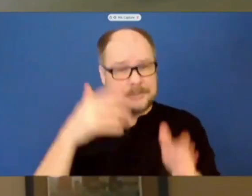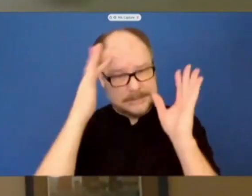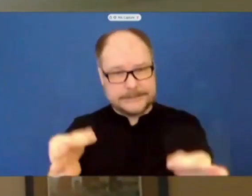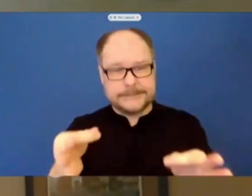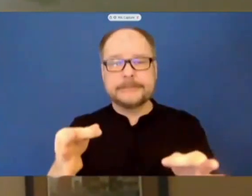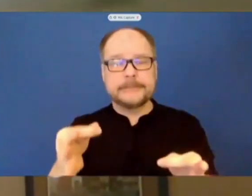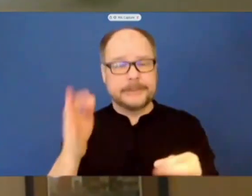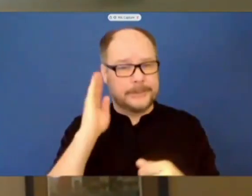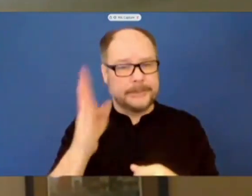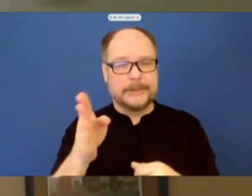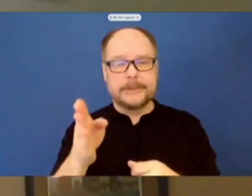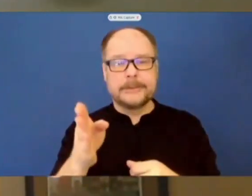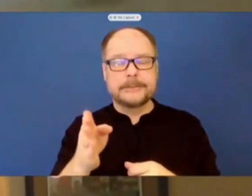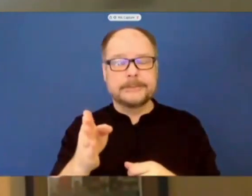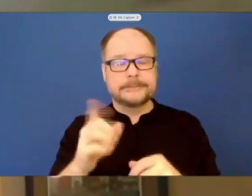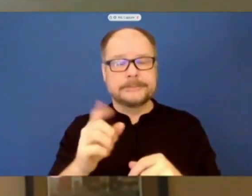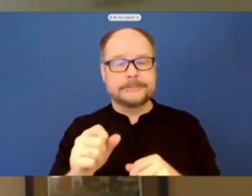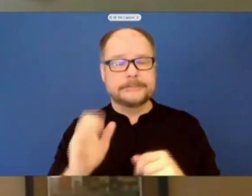to go in a different direction.